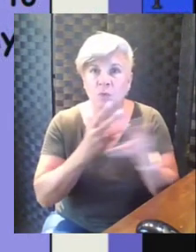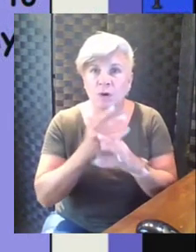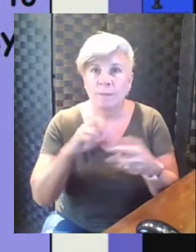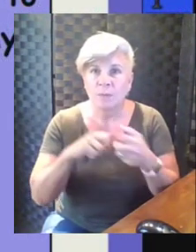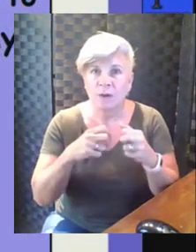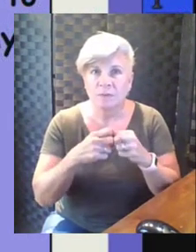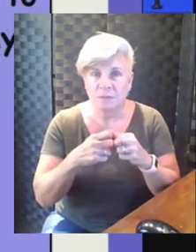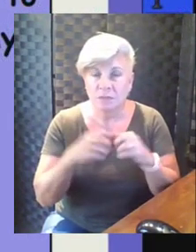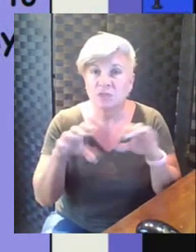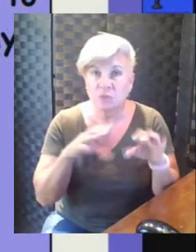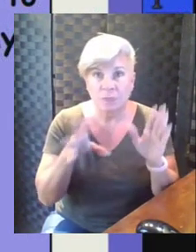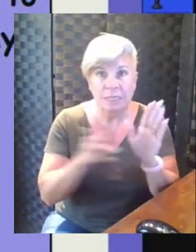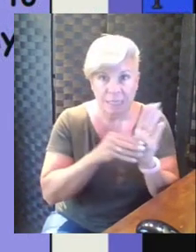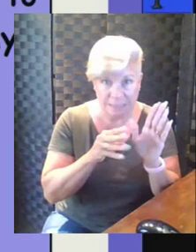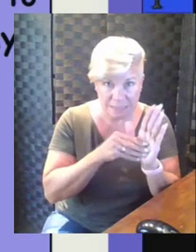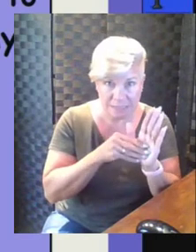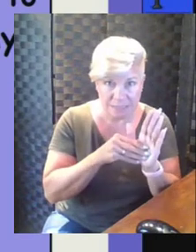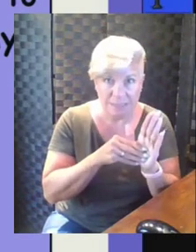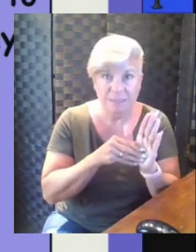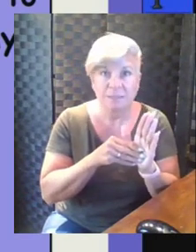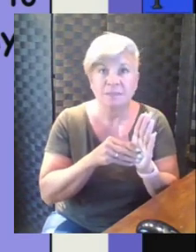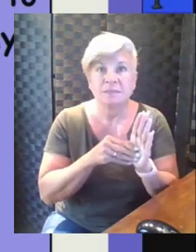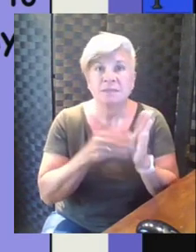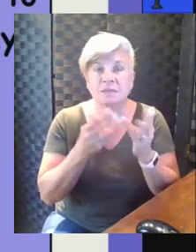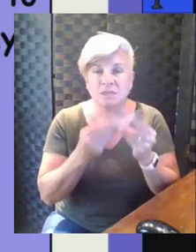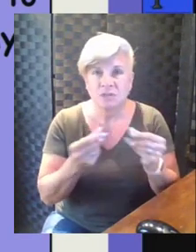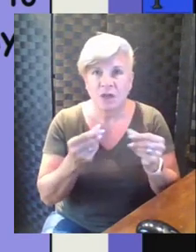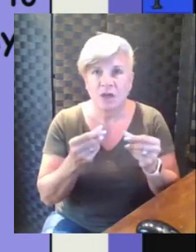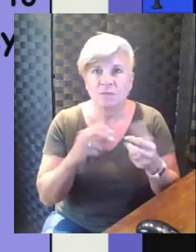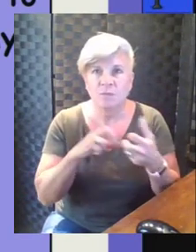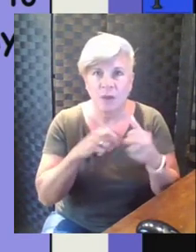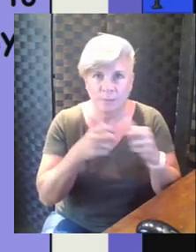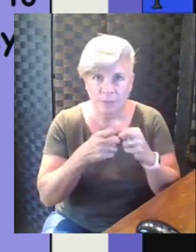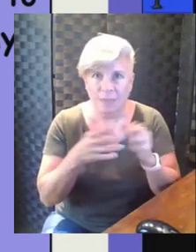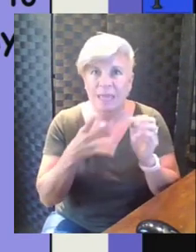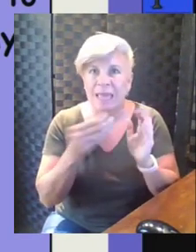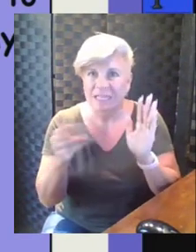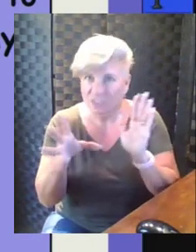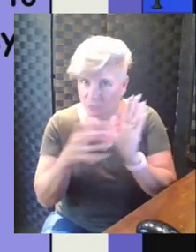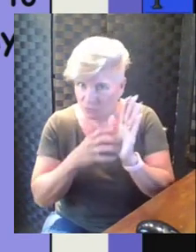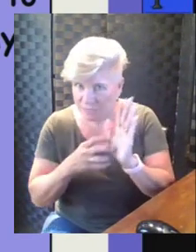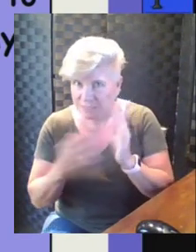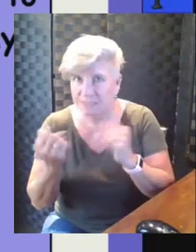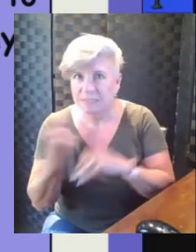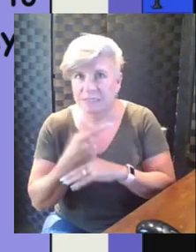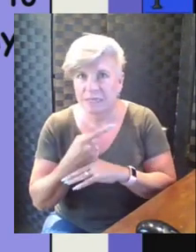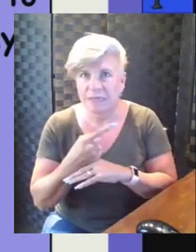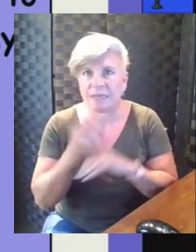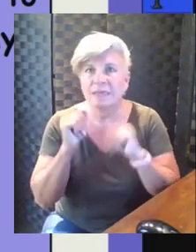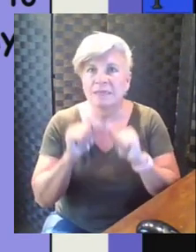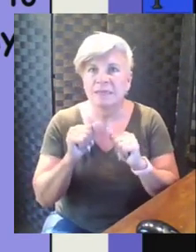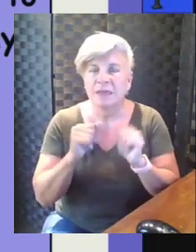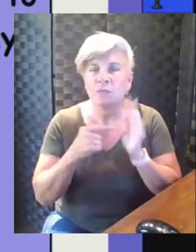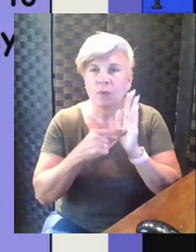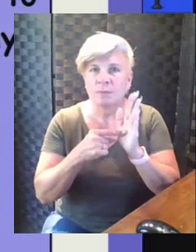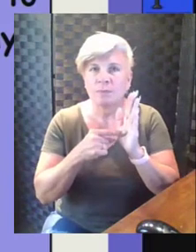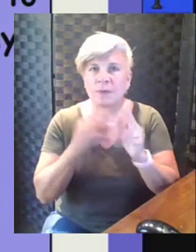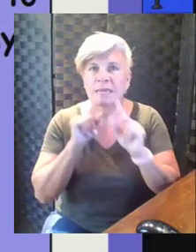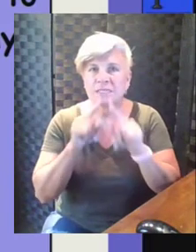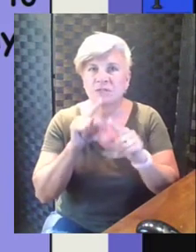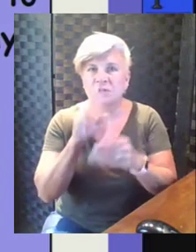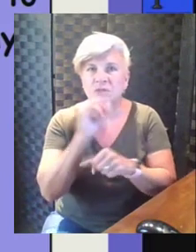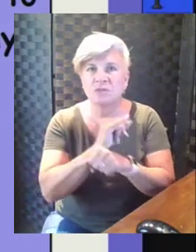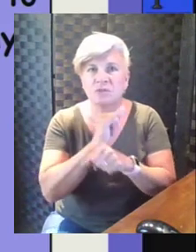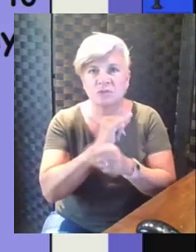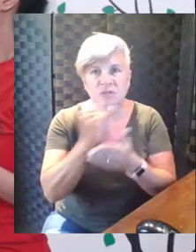So we've been doing addition. We're going to solve problems using addition and subtraction today. I can represent my answer using drawings